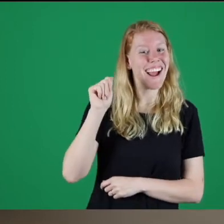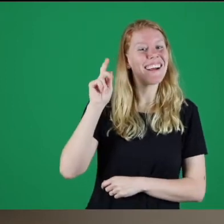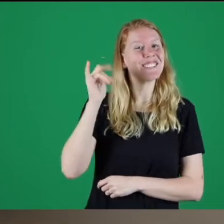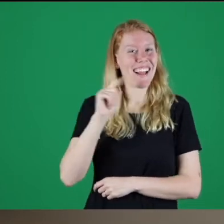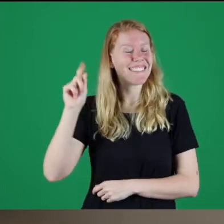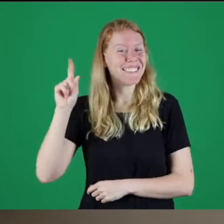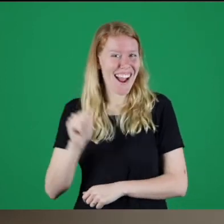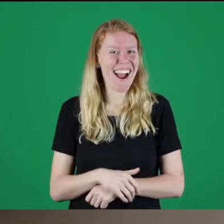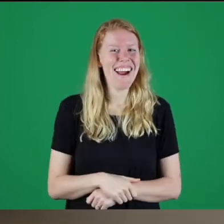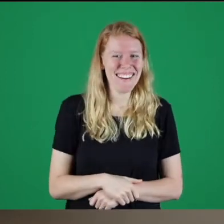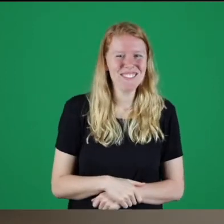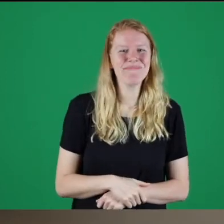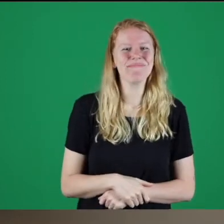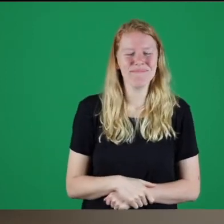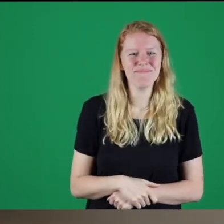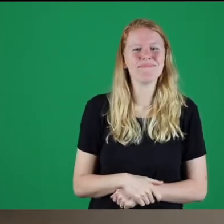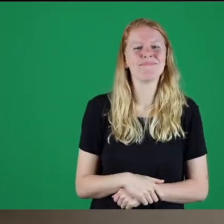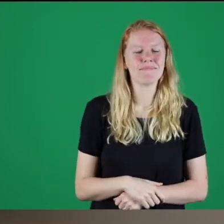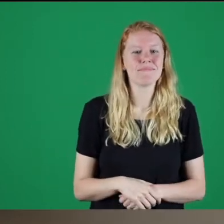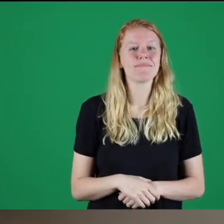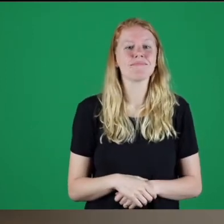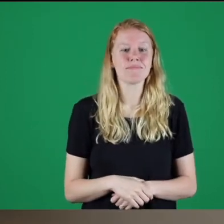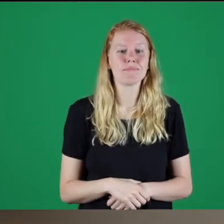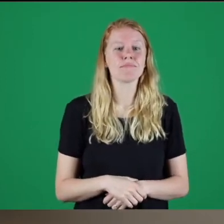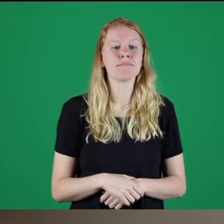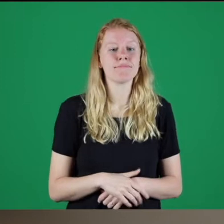alaleka Jaliada,